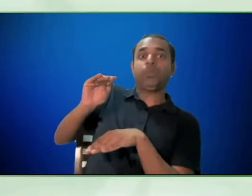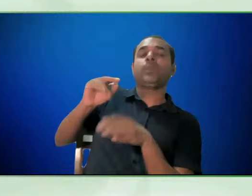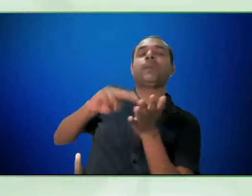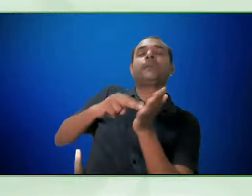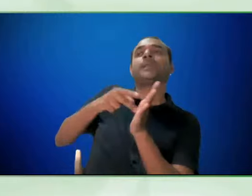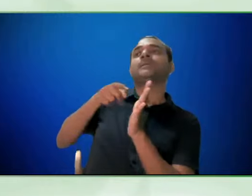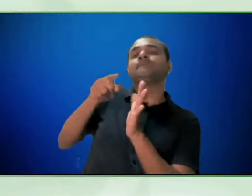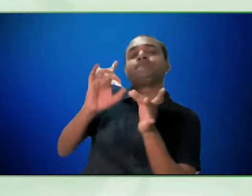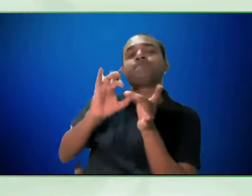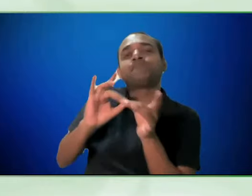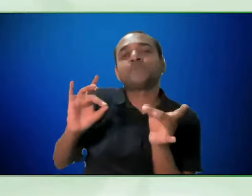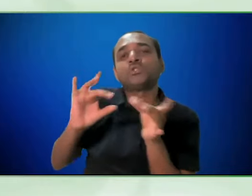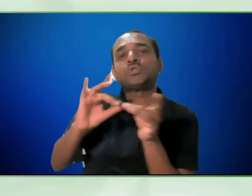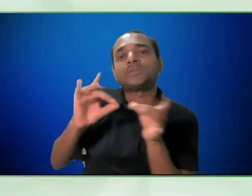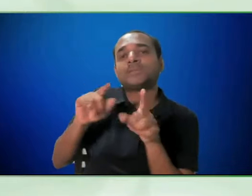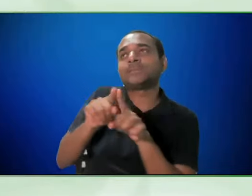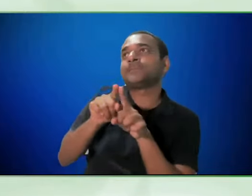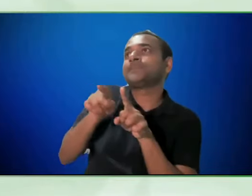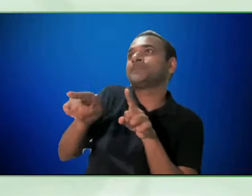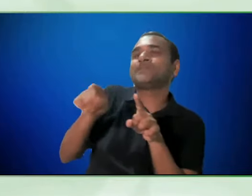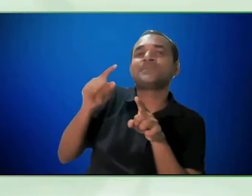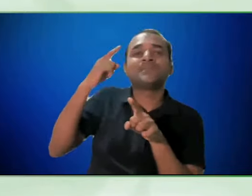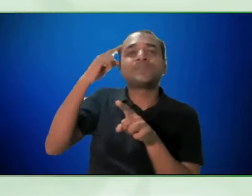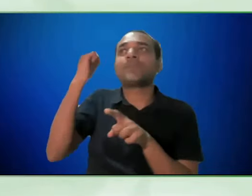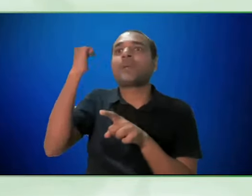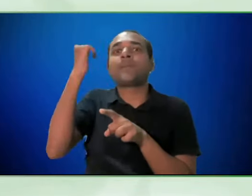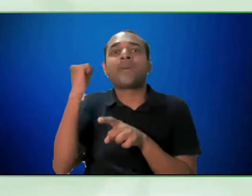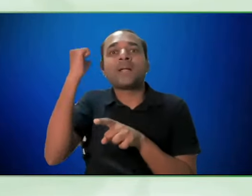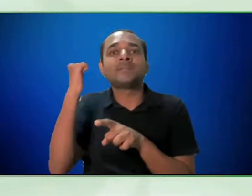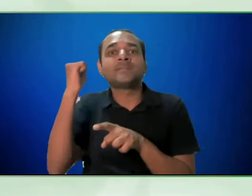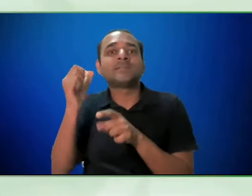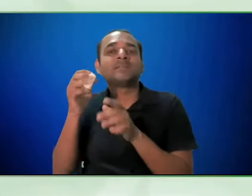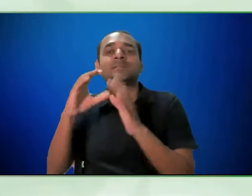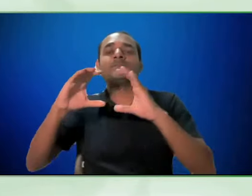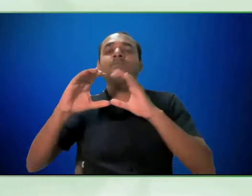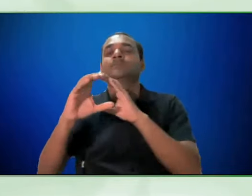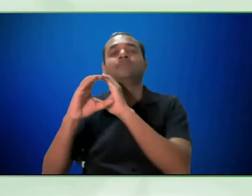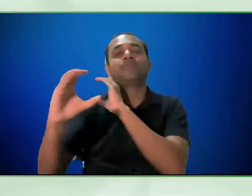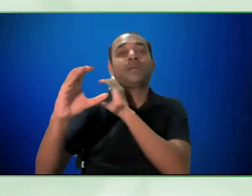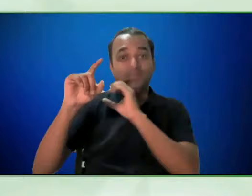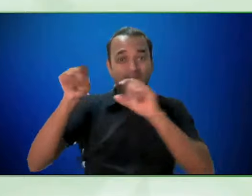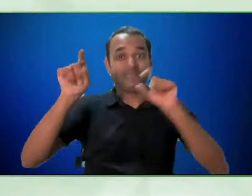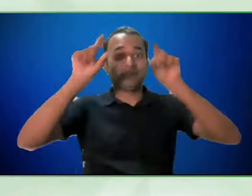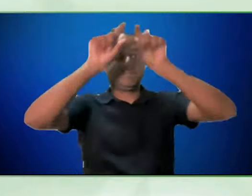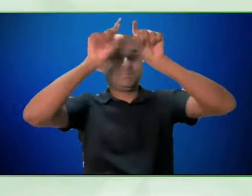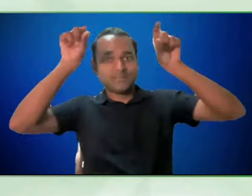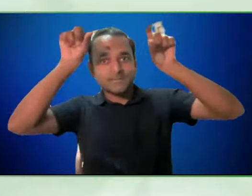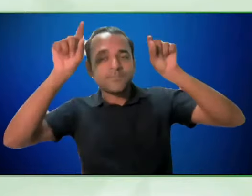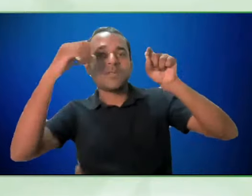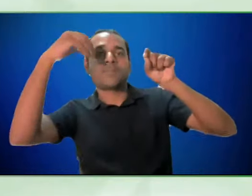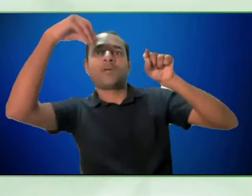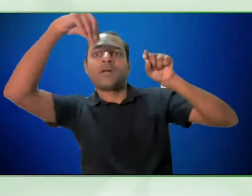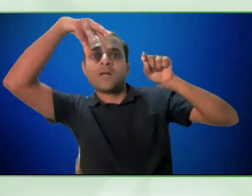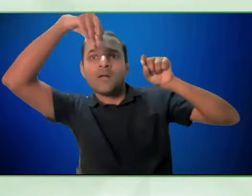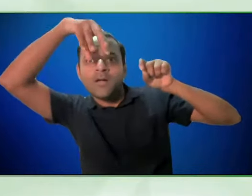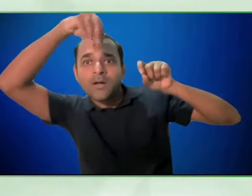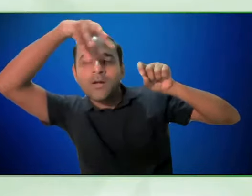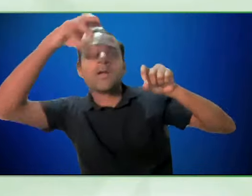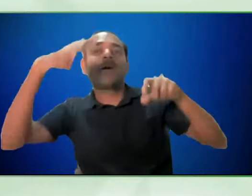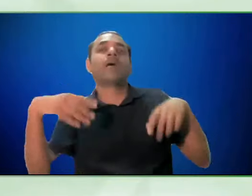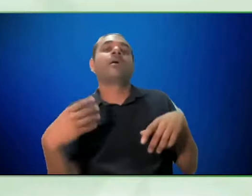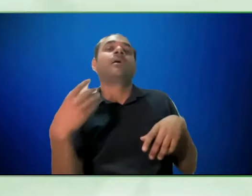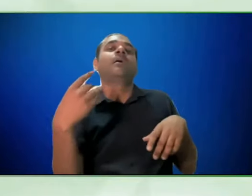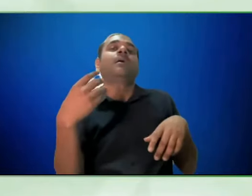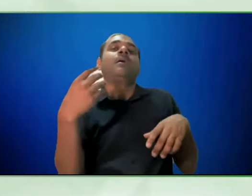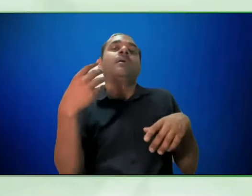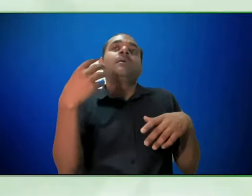studies show that many people also are prepared to pay more. But there are also measures that is not